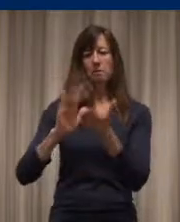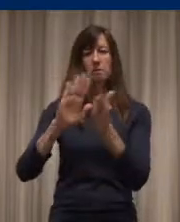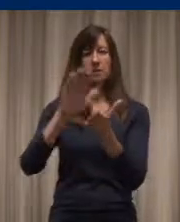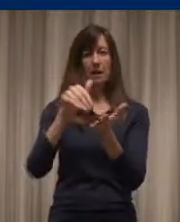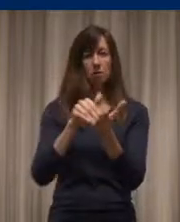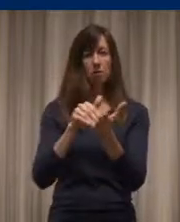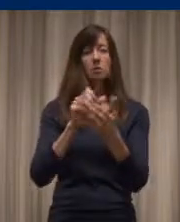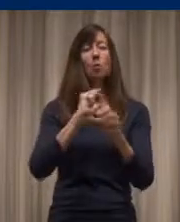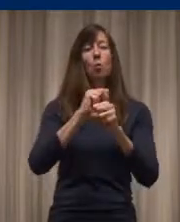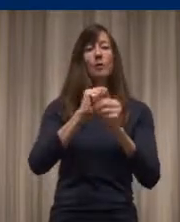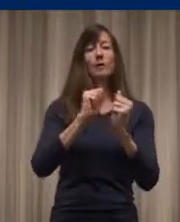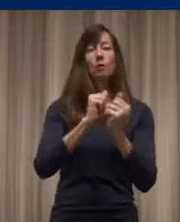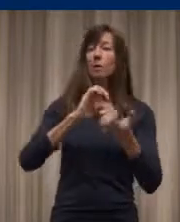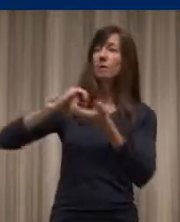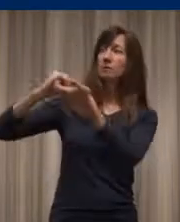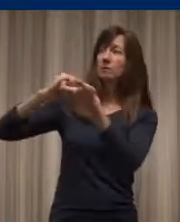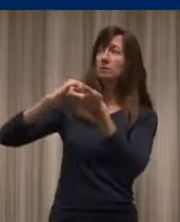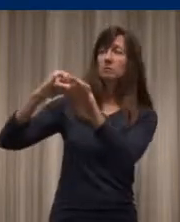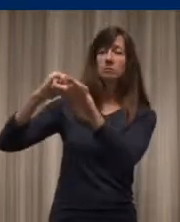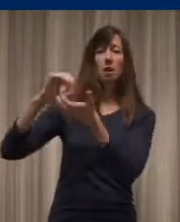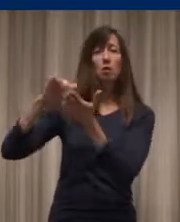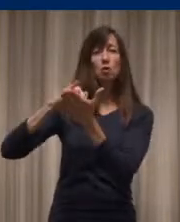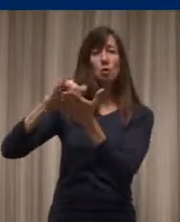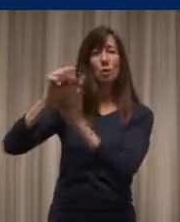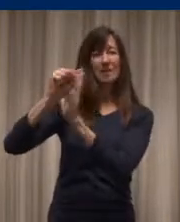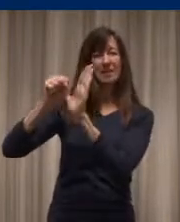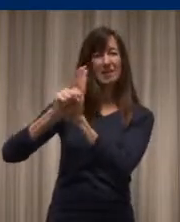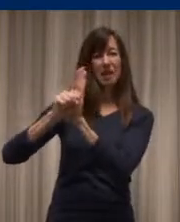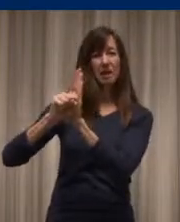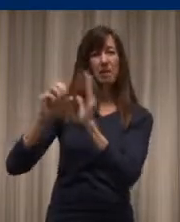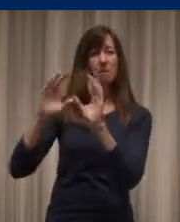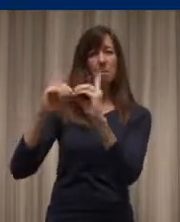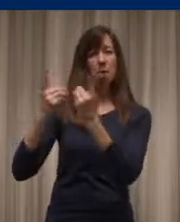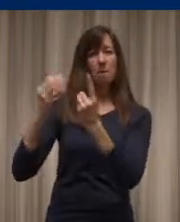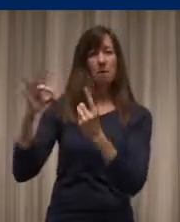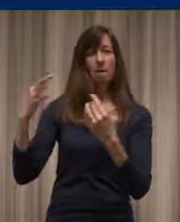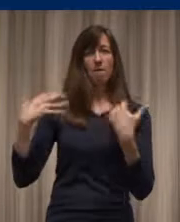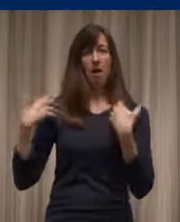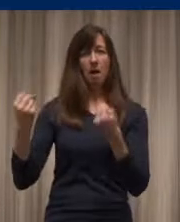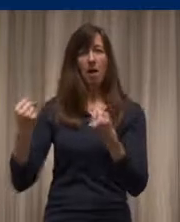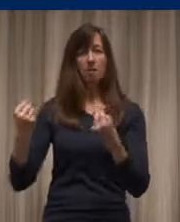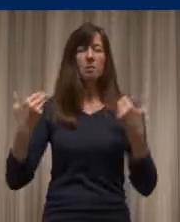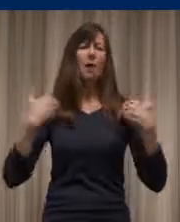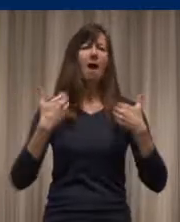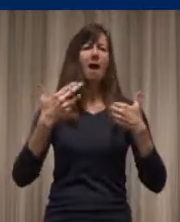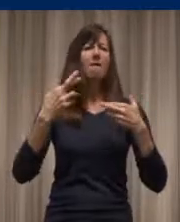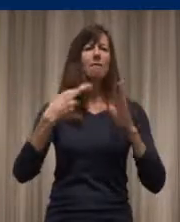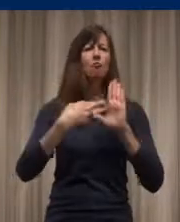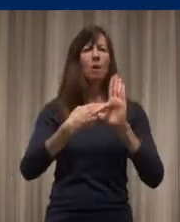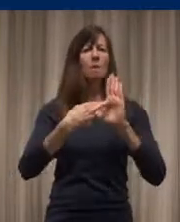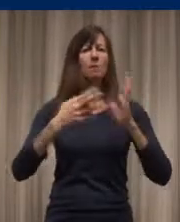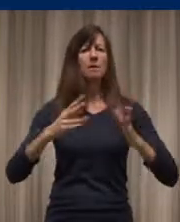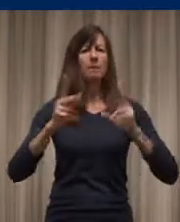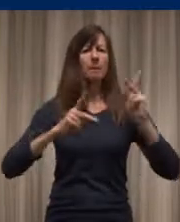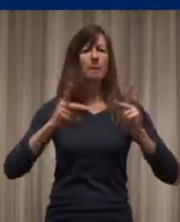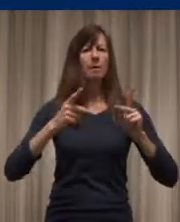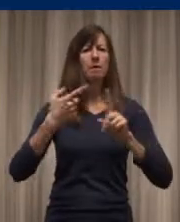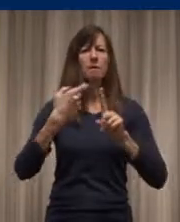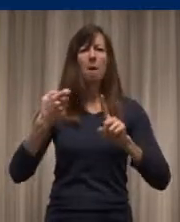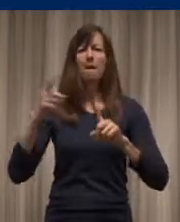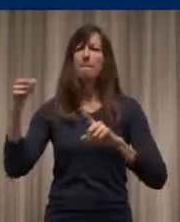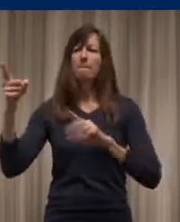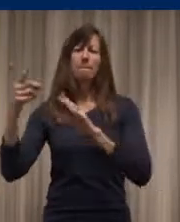tandem with the State Department of Health. So at that hub, we have representatives from the State Health Department, from